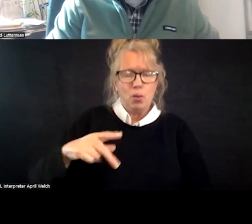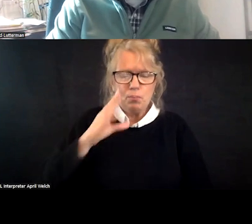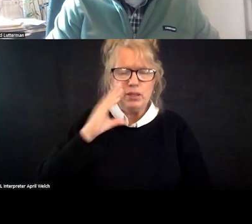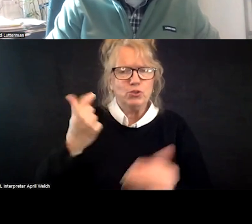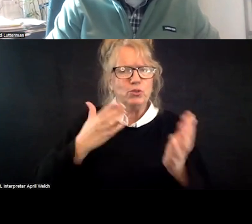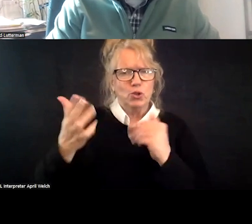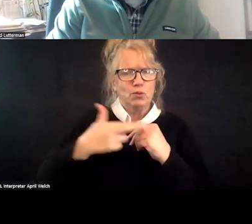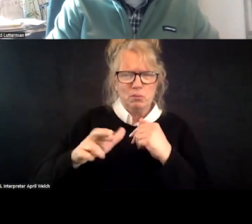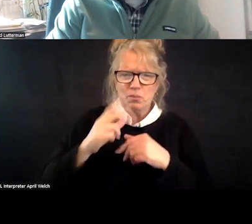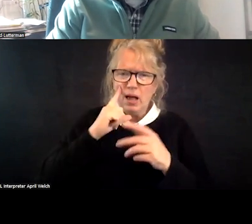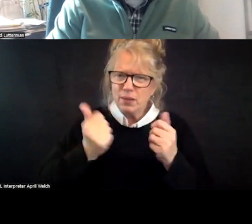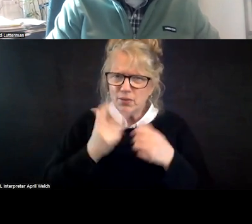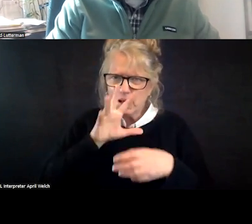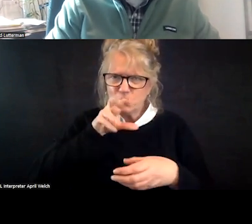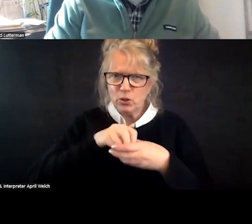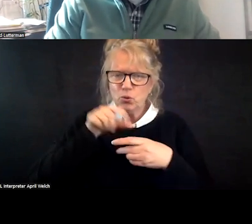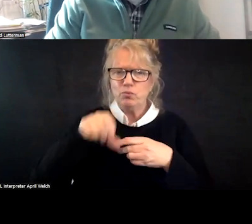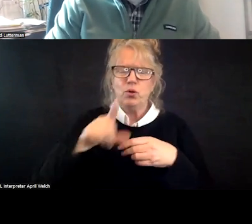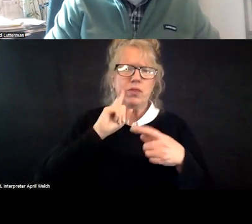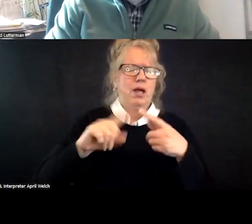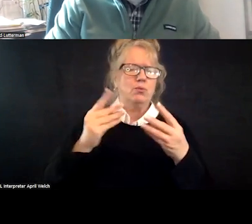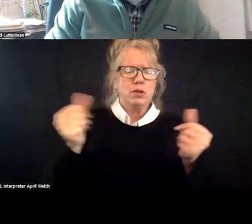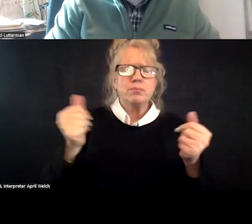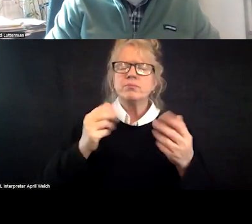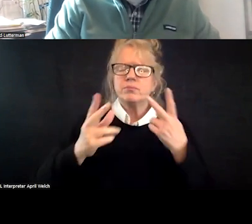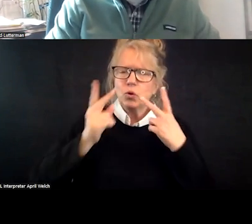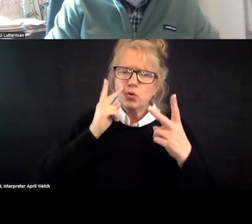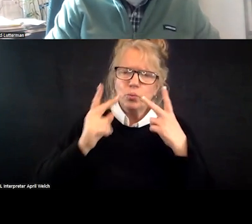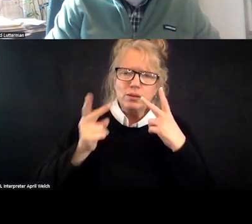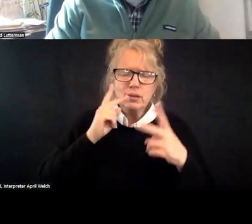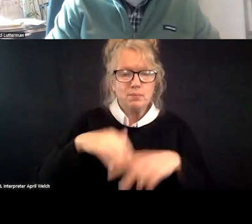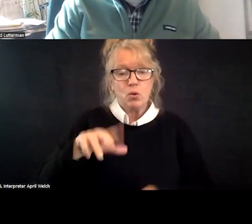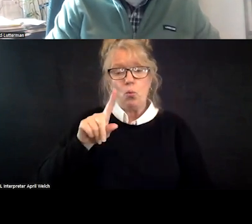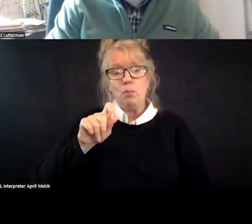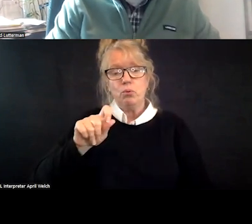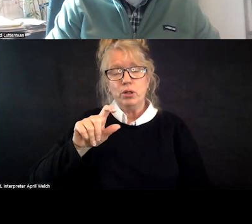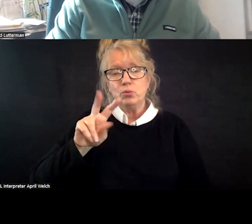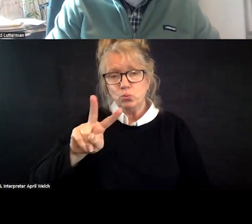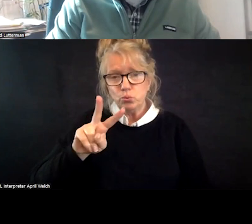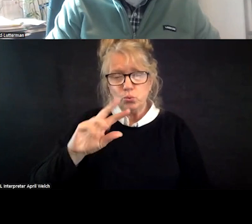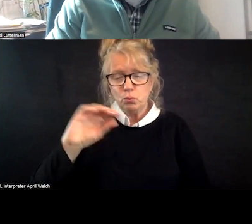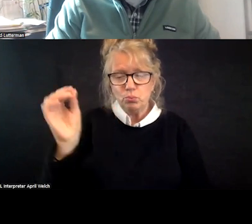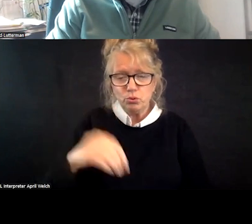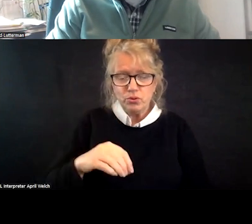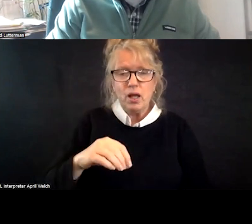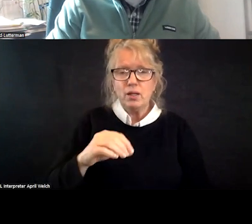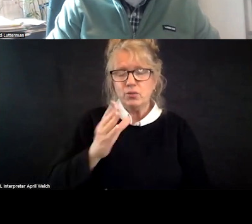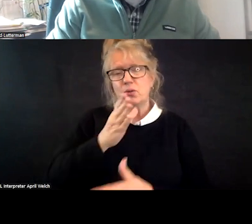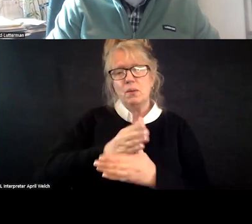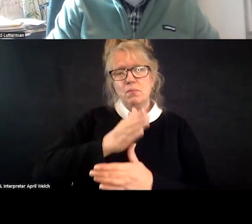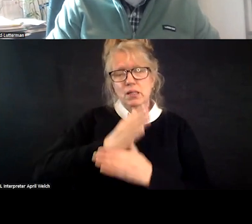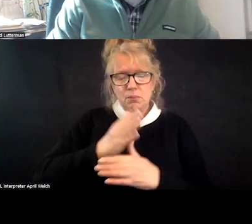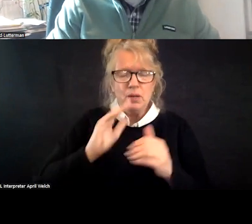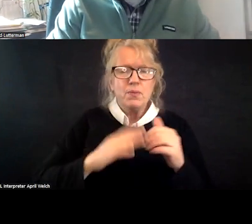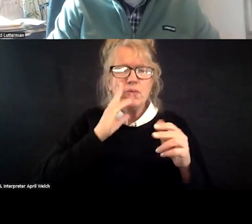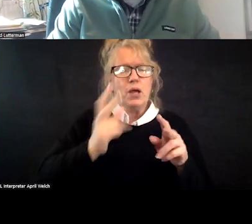that's largely included in that resolve. We see only 1.2% on median were actually then